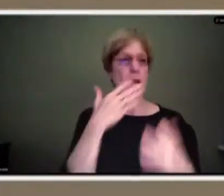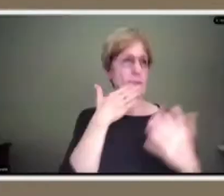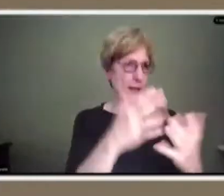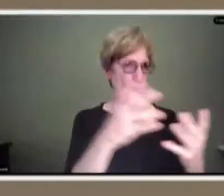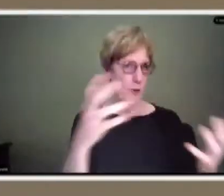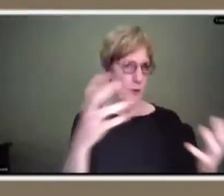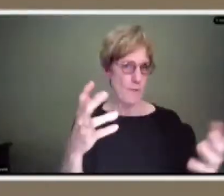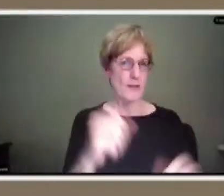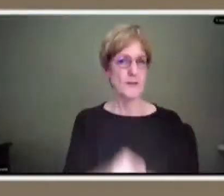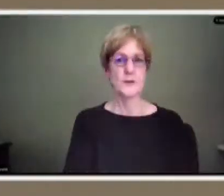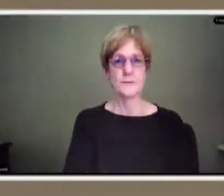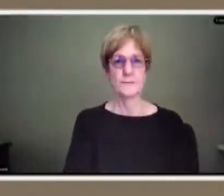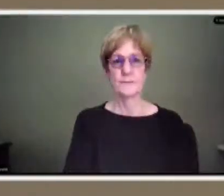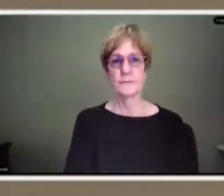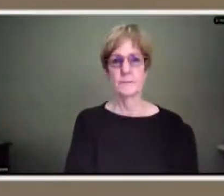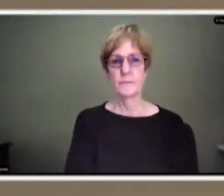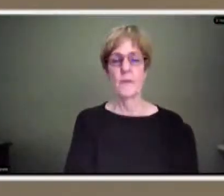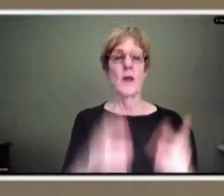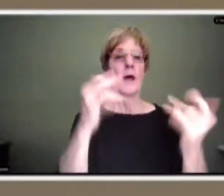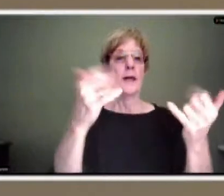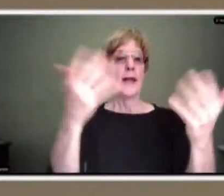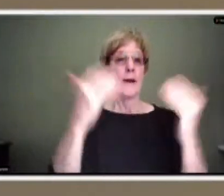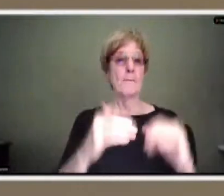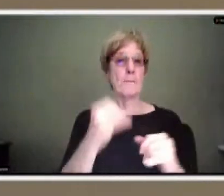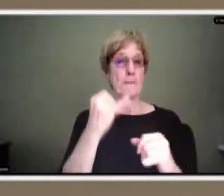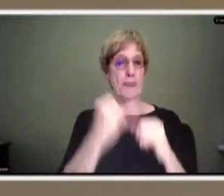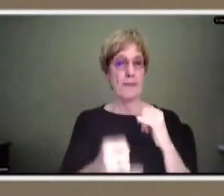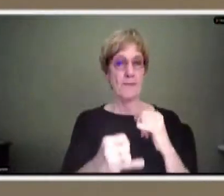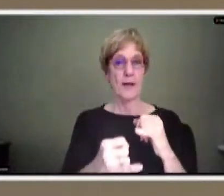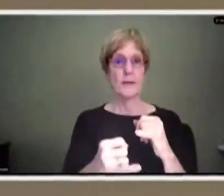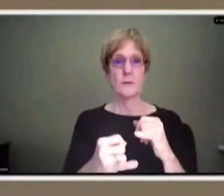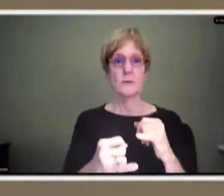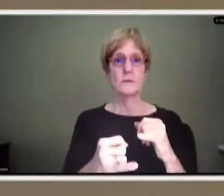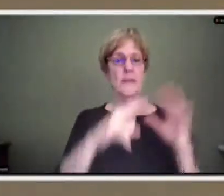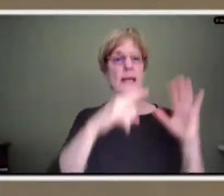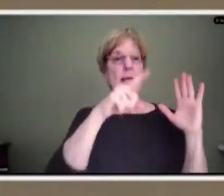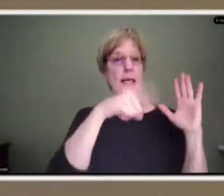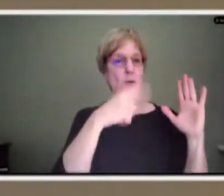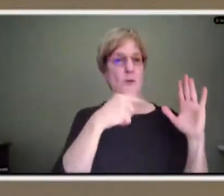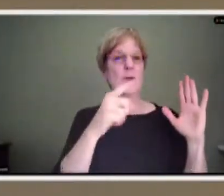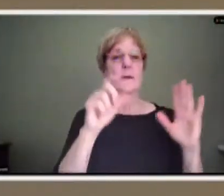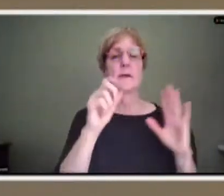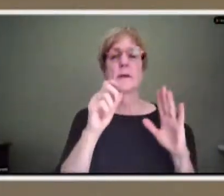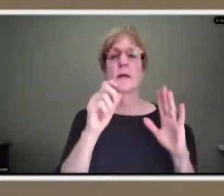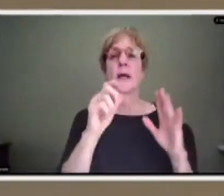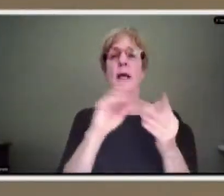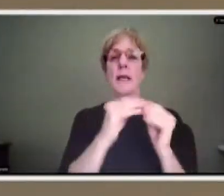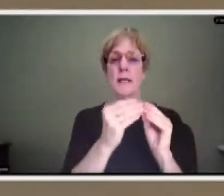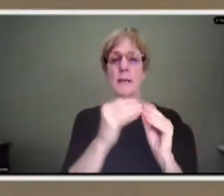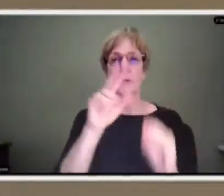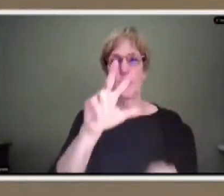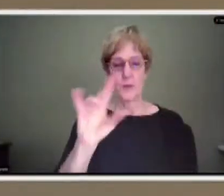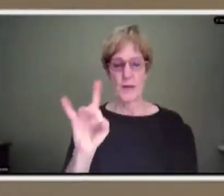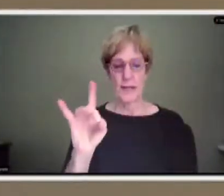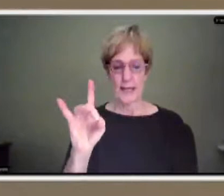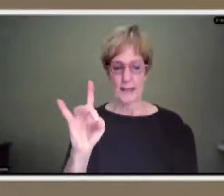motion? We will move on to our final hearing of the evening, agenda item number 38, rezoning petition